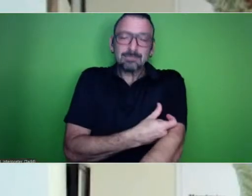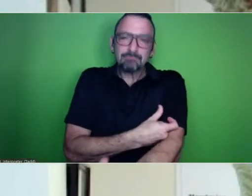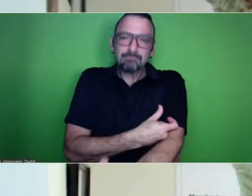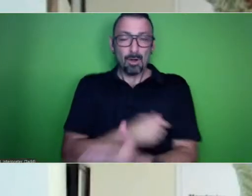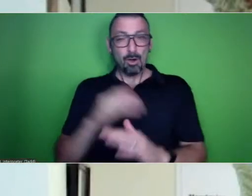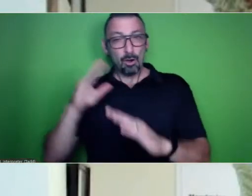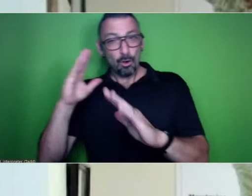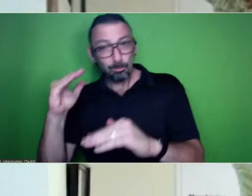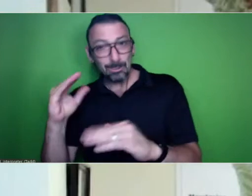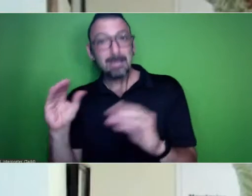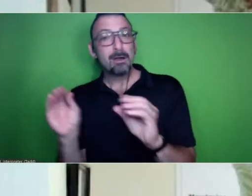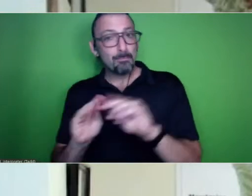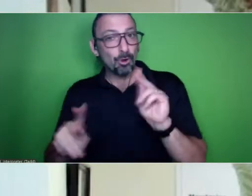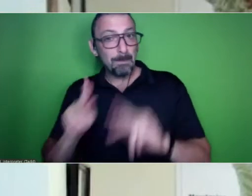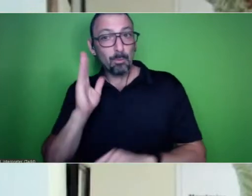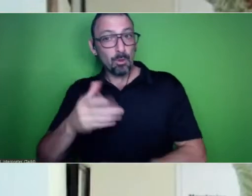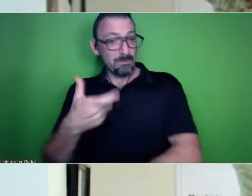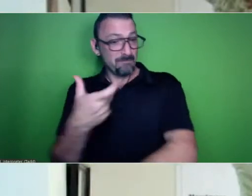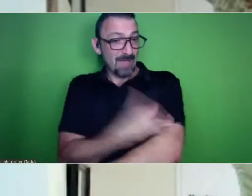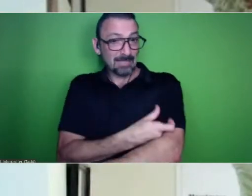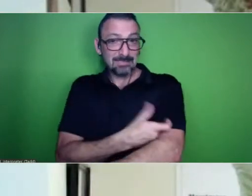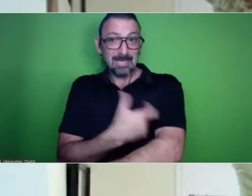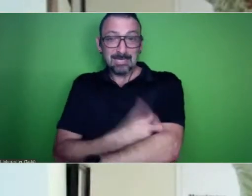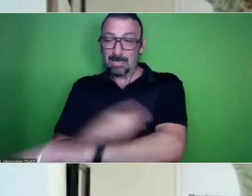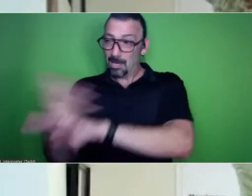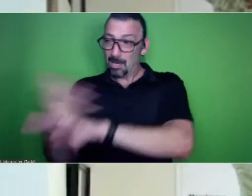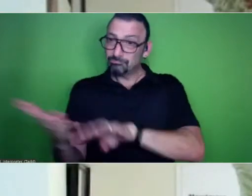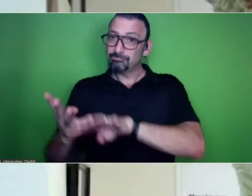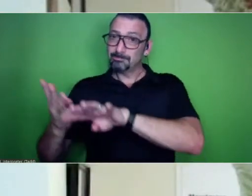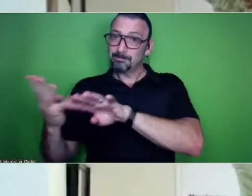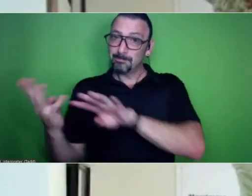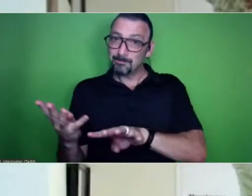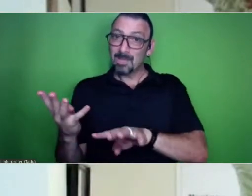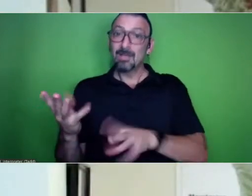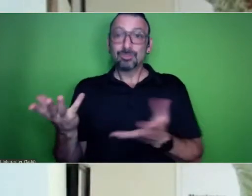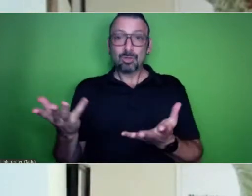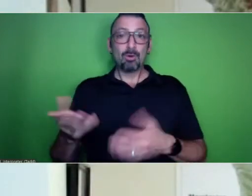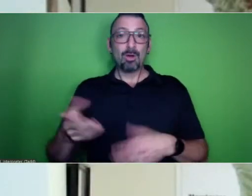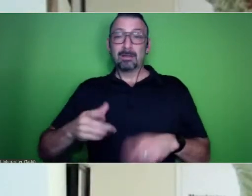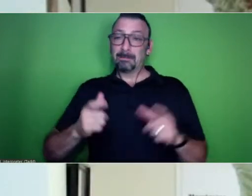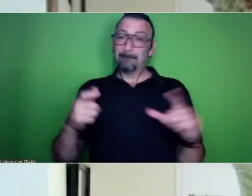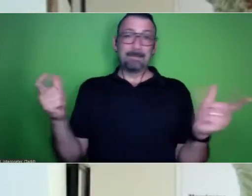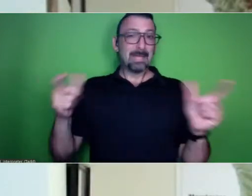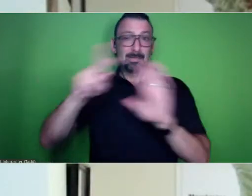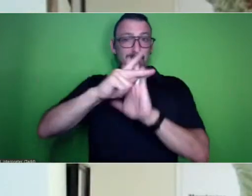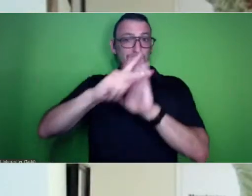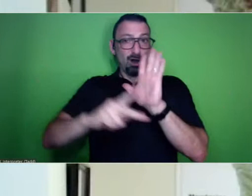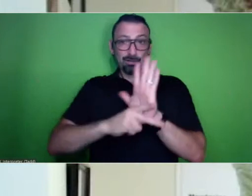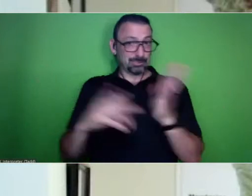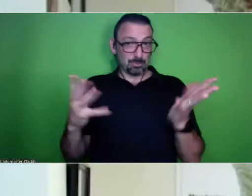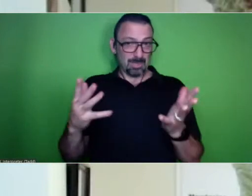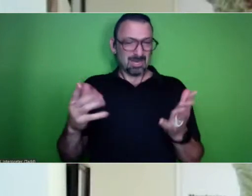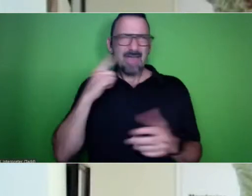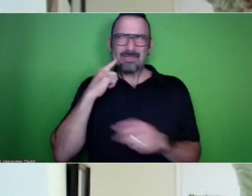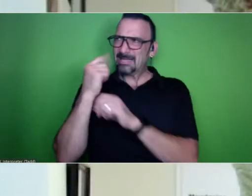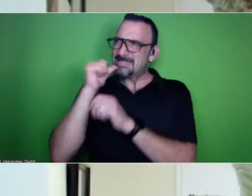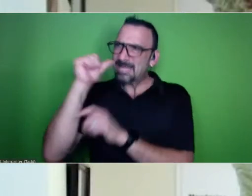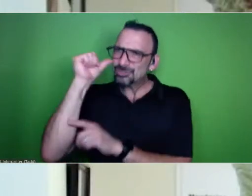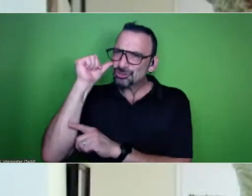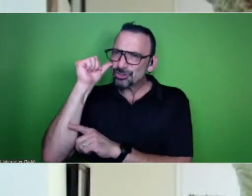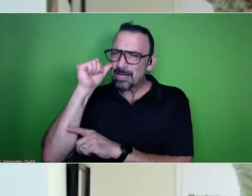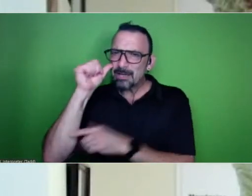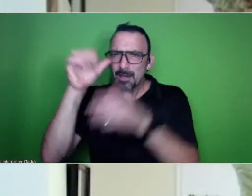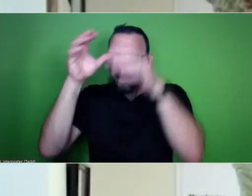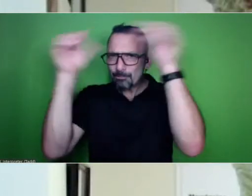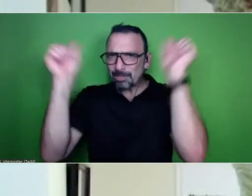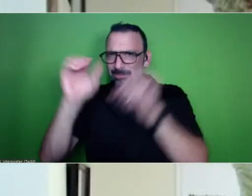vaccines up. And the policy at the big level is what Biden announced yesterday, I think it was, and he